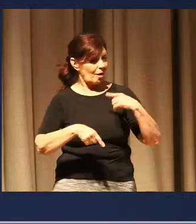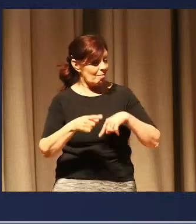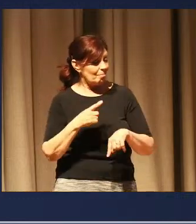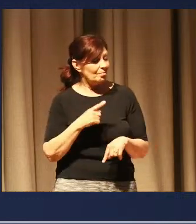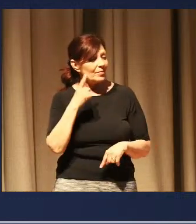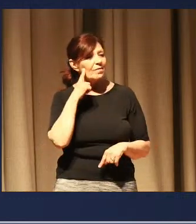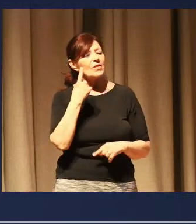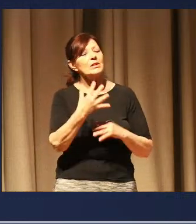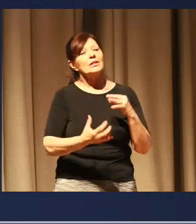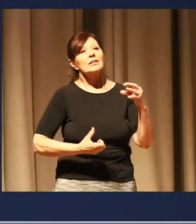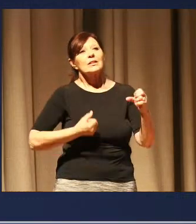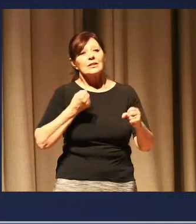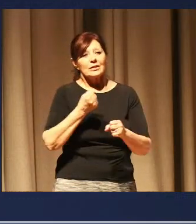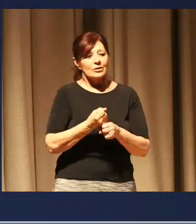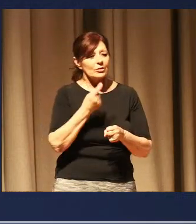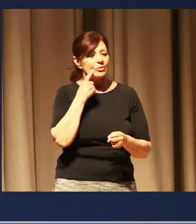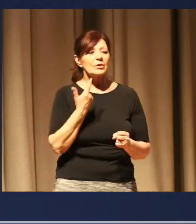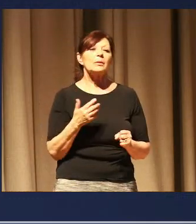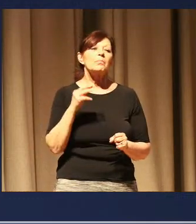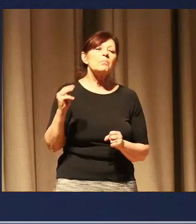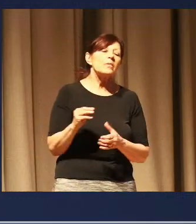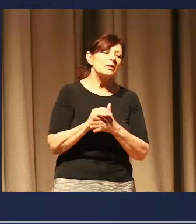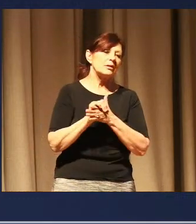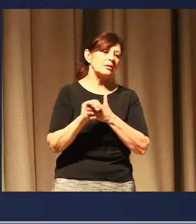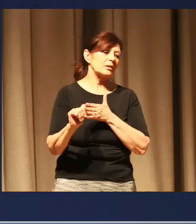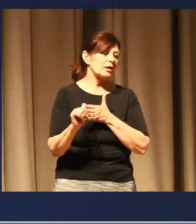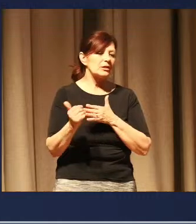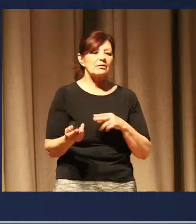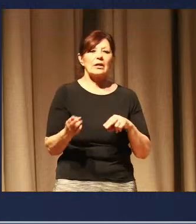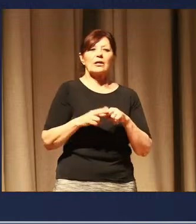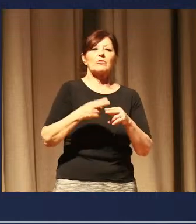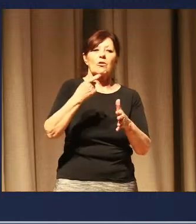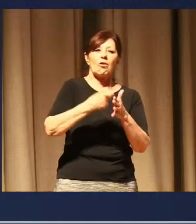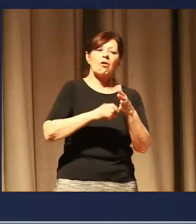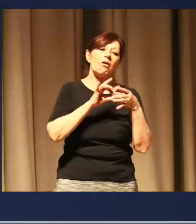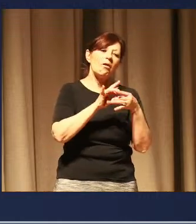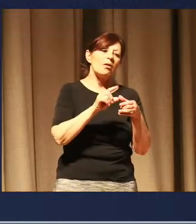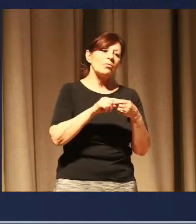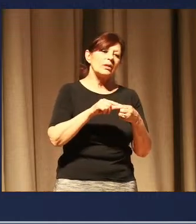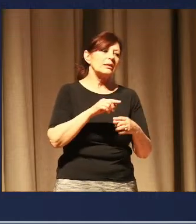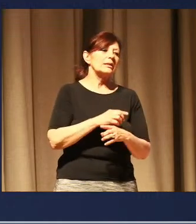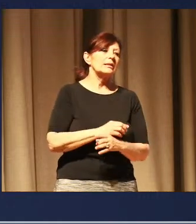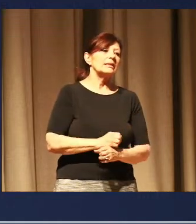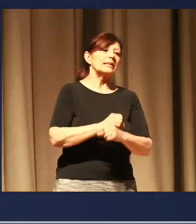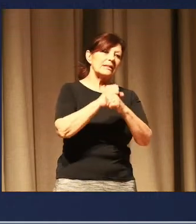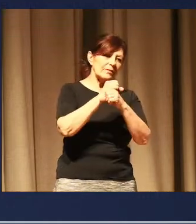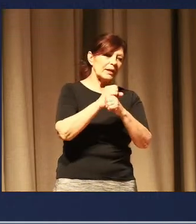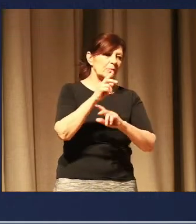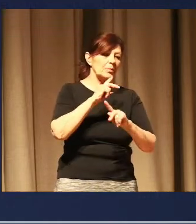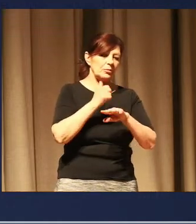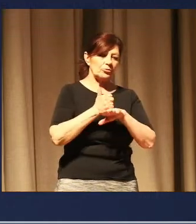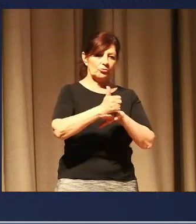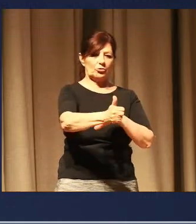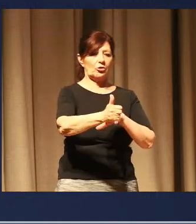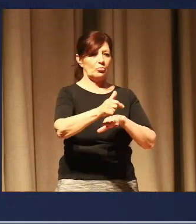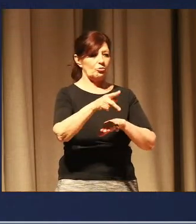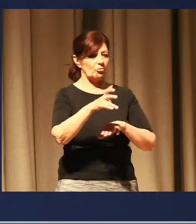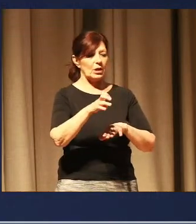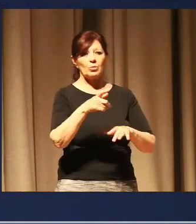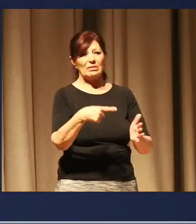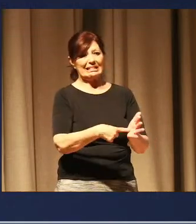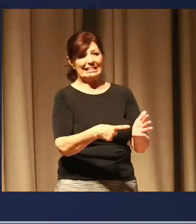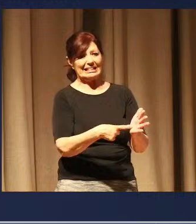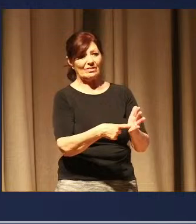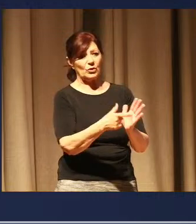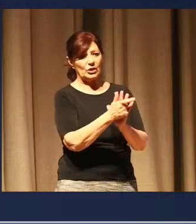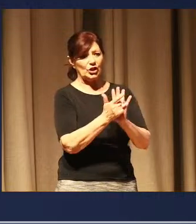For decades, Erie County has borne millions of dollars in extra costs associated with defending individuals charged with crimes who cannot afford